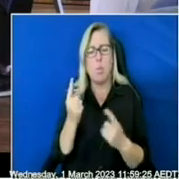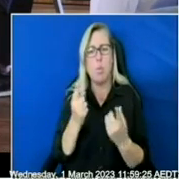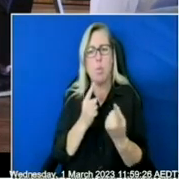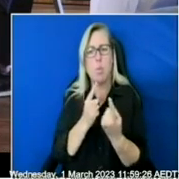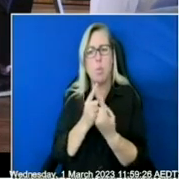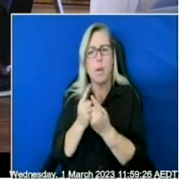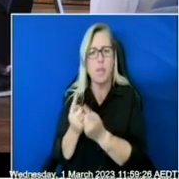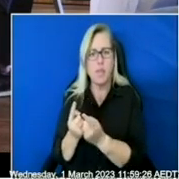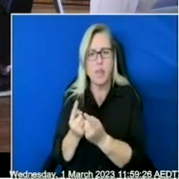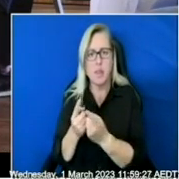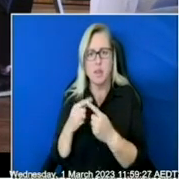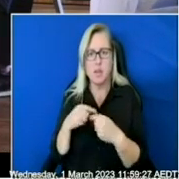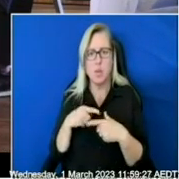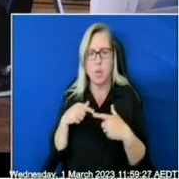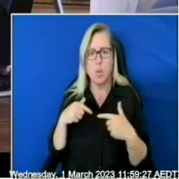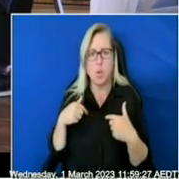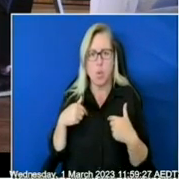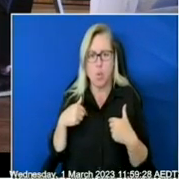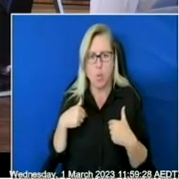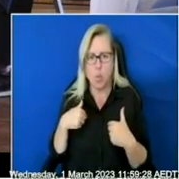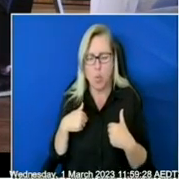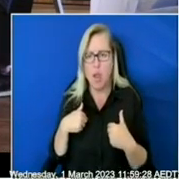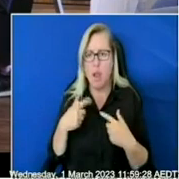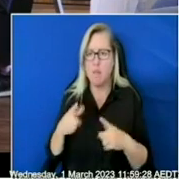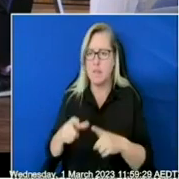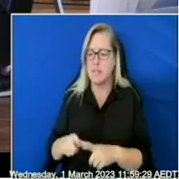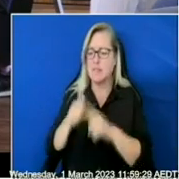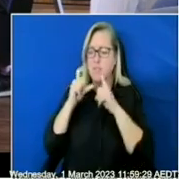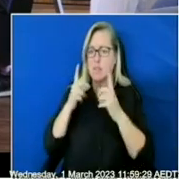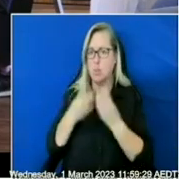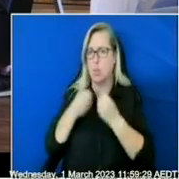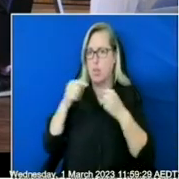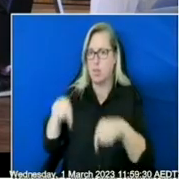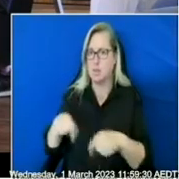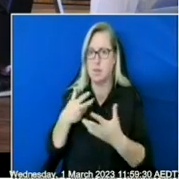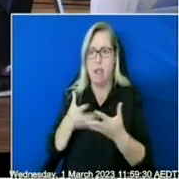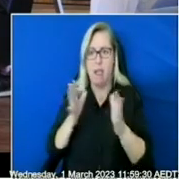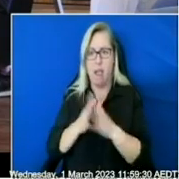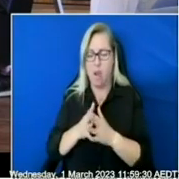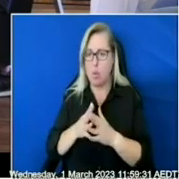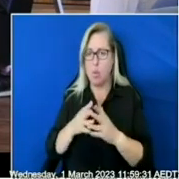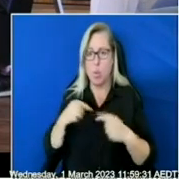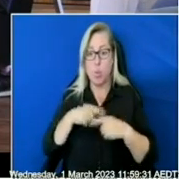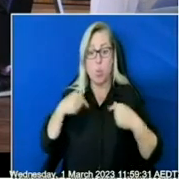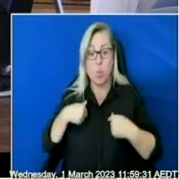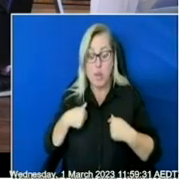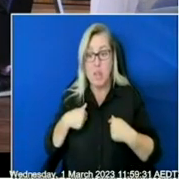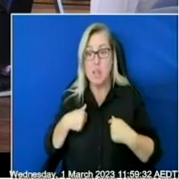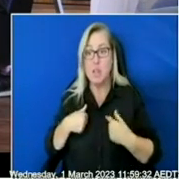is how we can make recommendations that do trigger change,